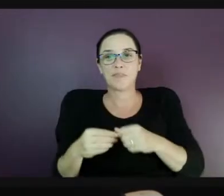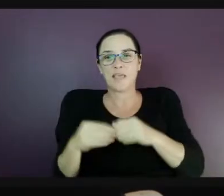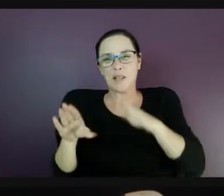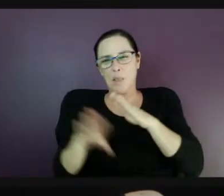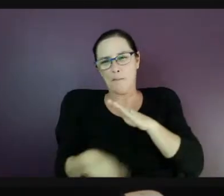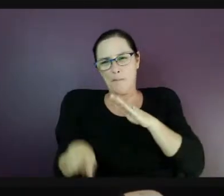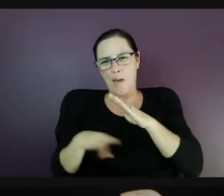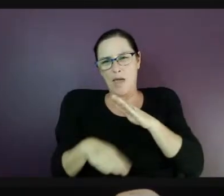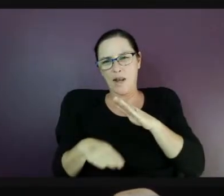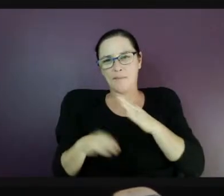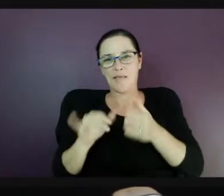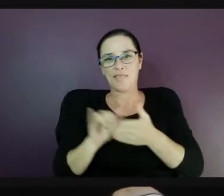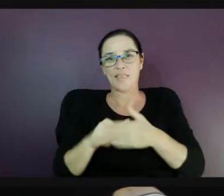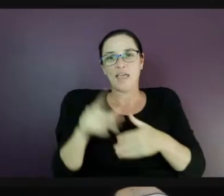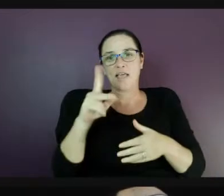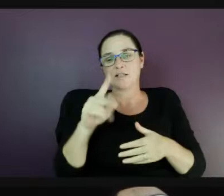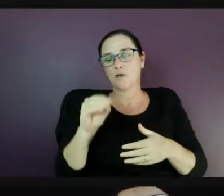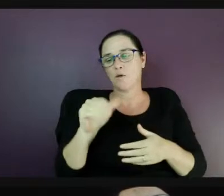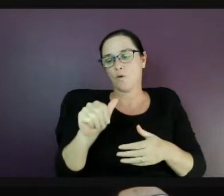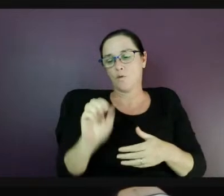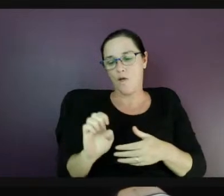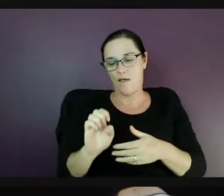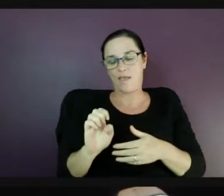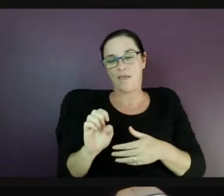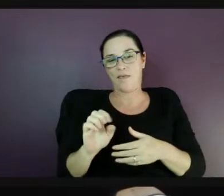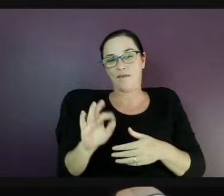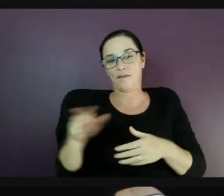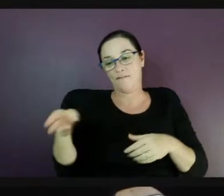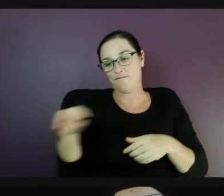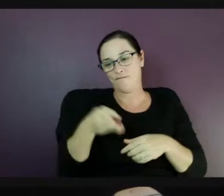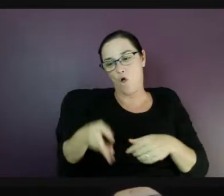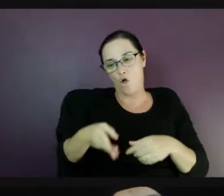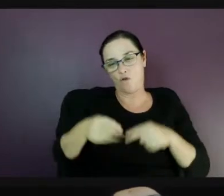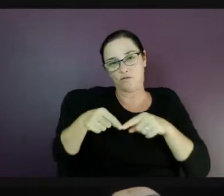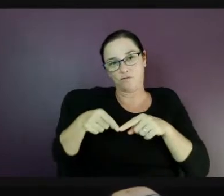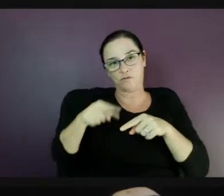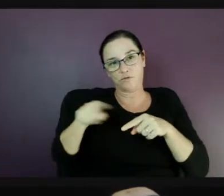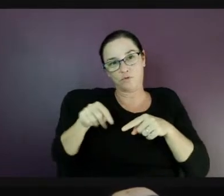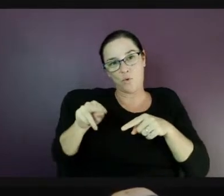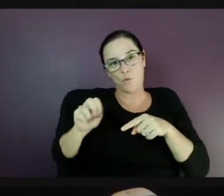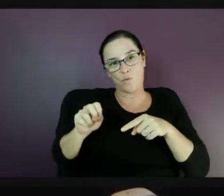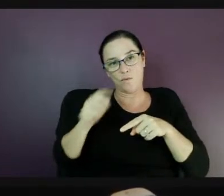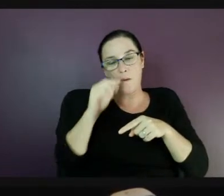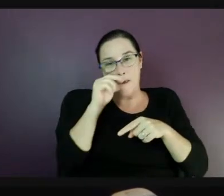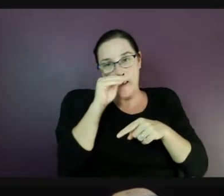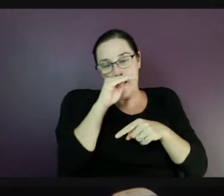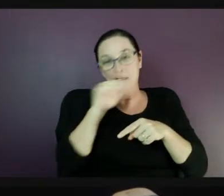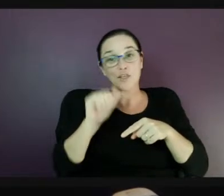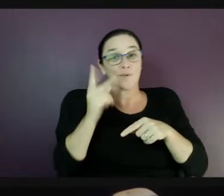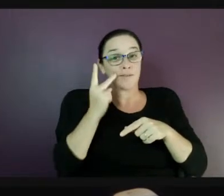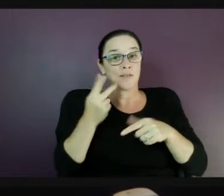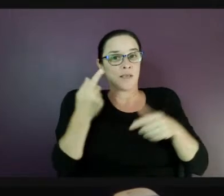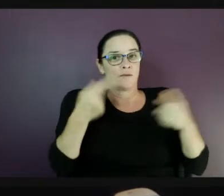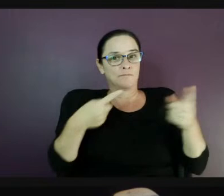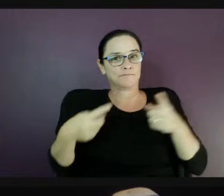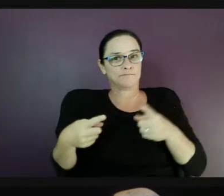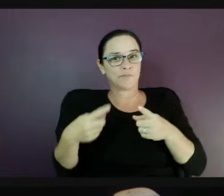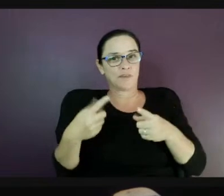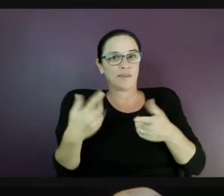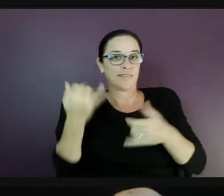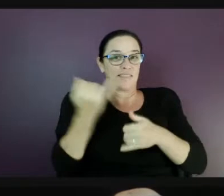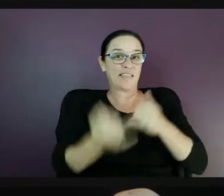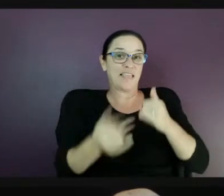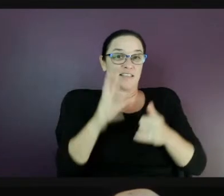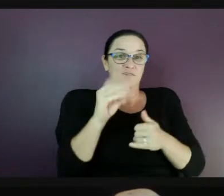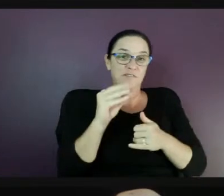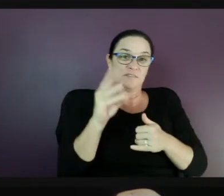this is the Kauai fault zone earthquakes that occur as well. So there you see them quite clearly, what's been active within the last 50, 60 years